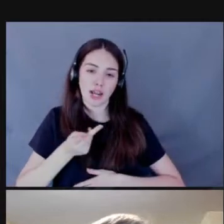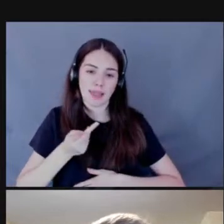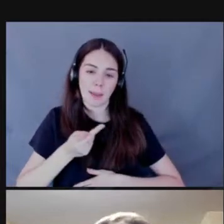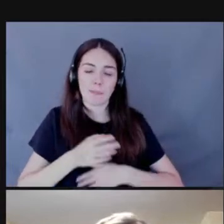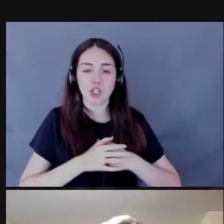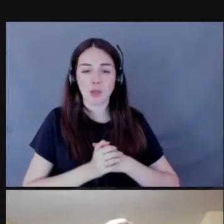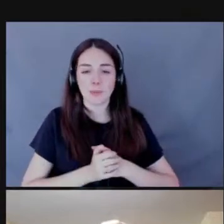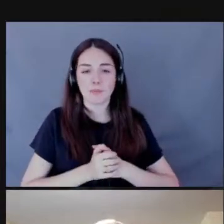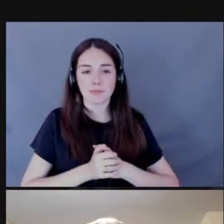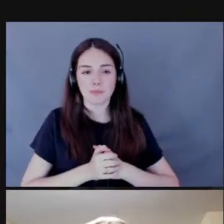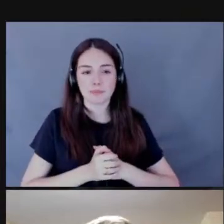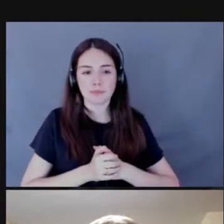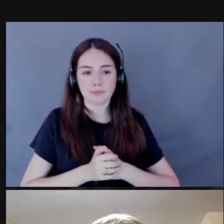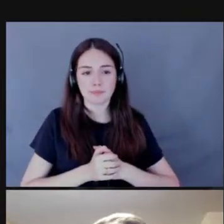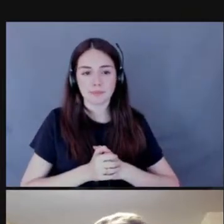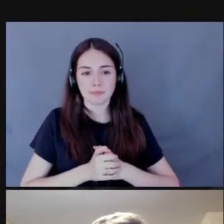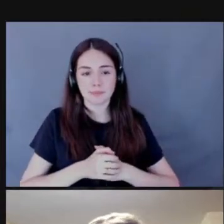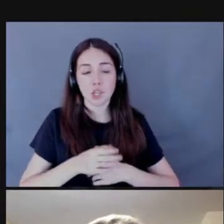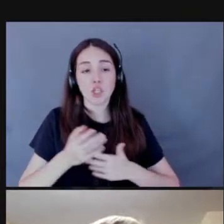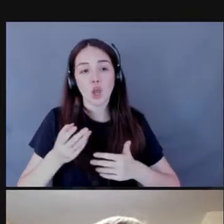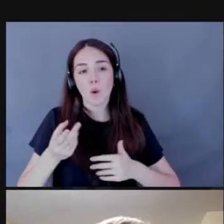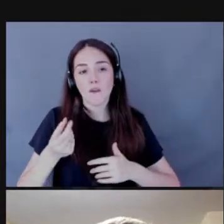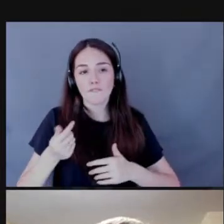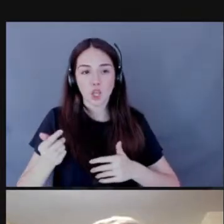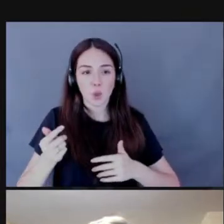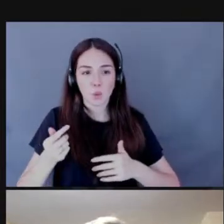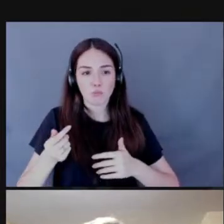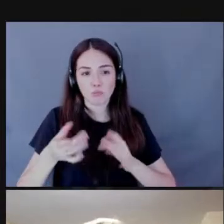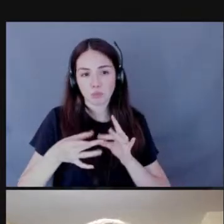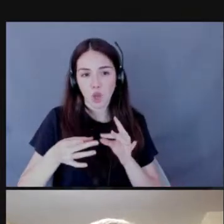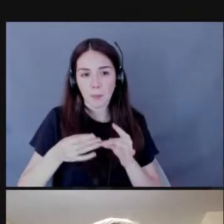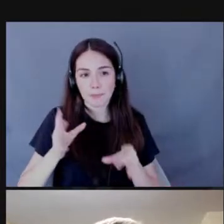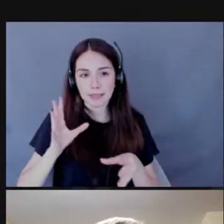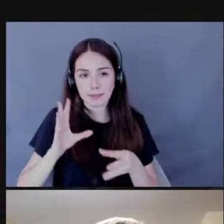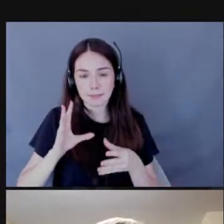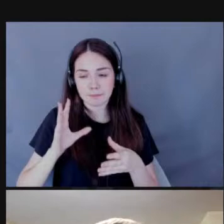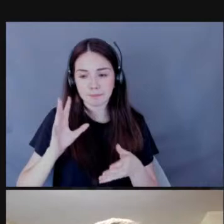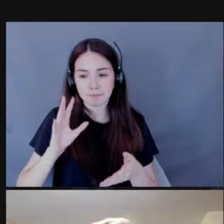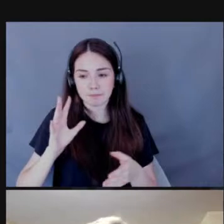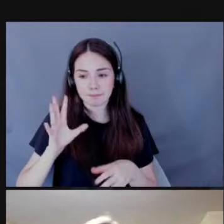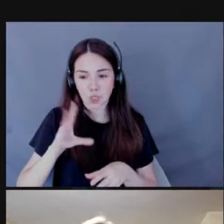them. So just a couple little things to bring this to a close, because our time is short.